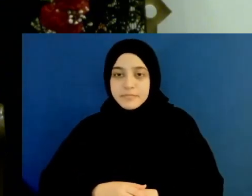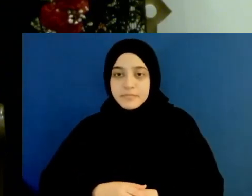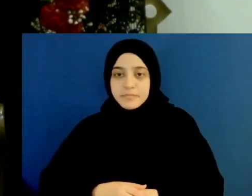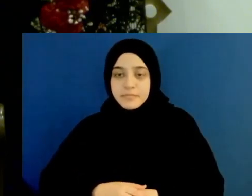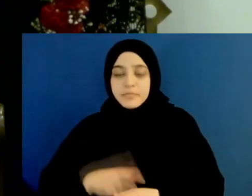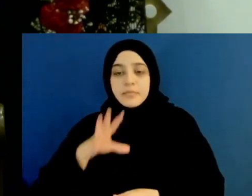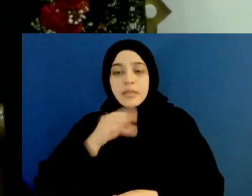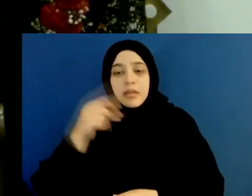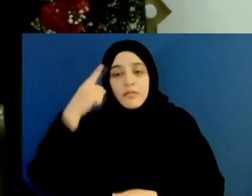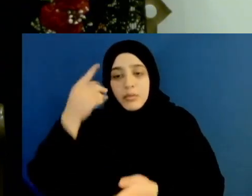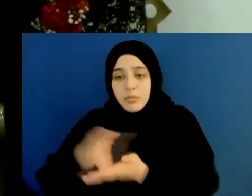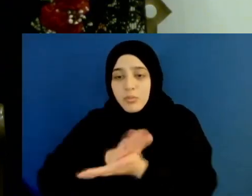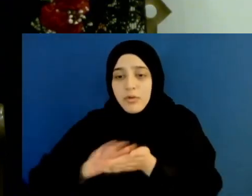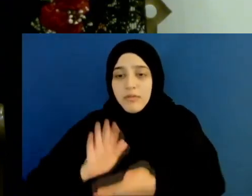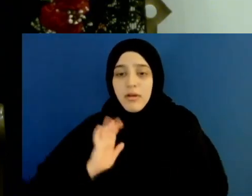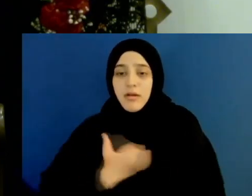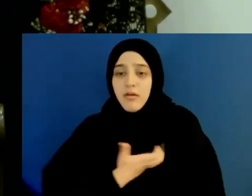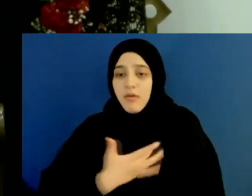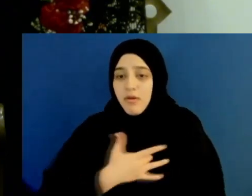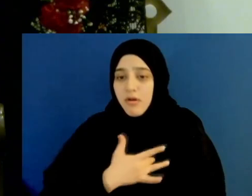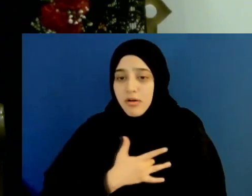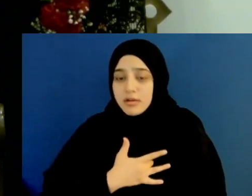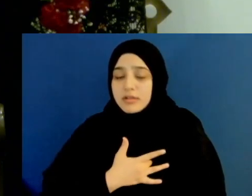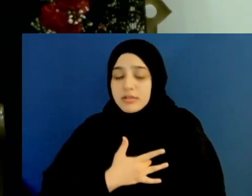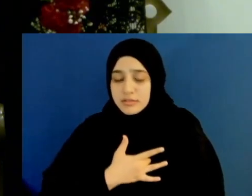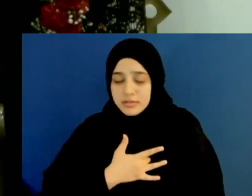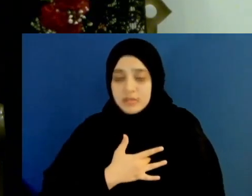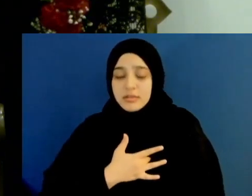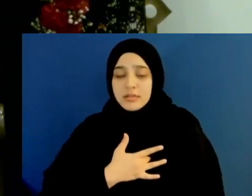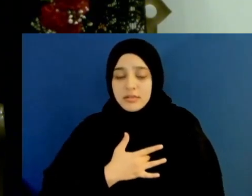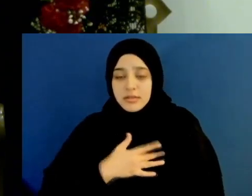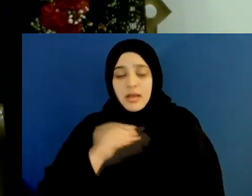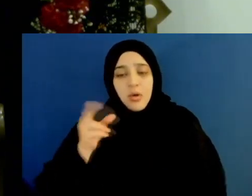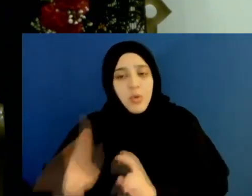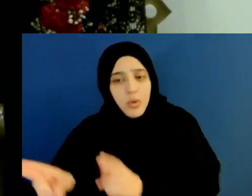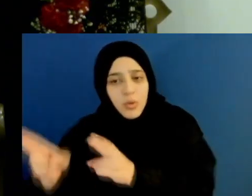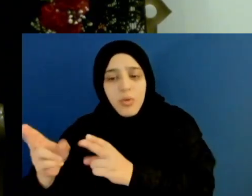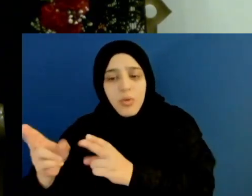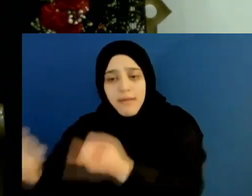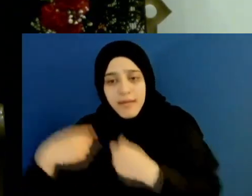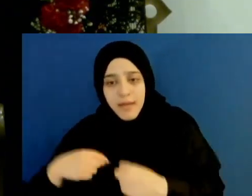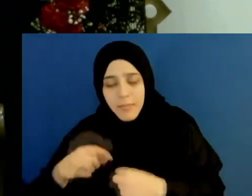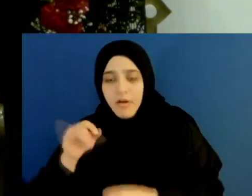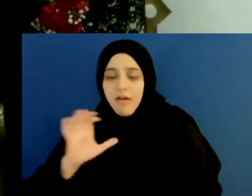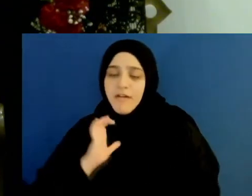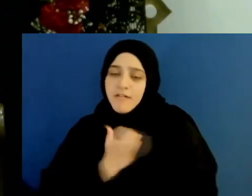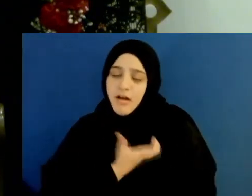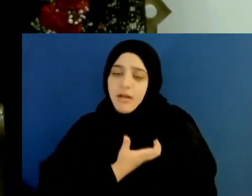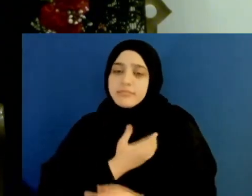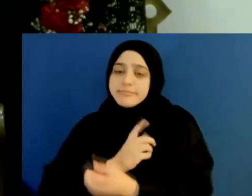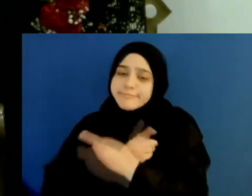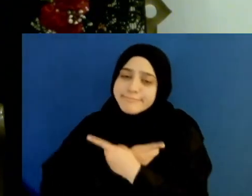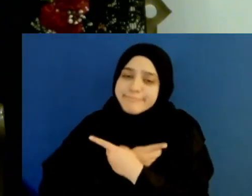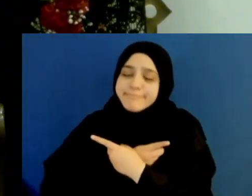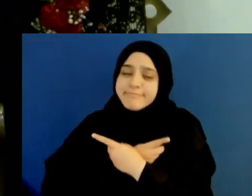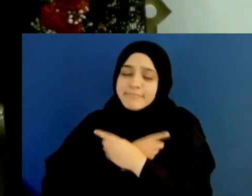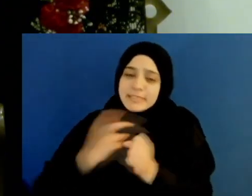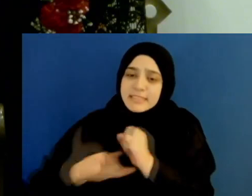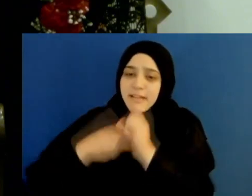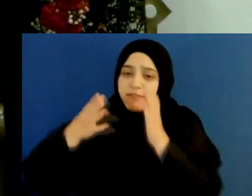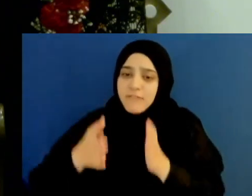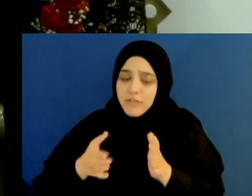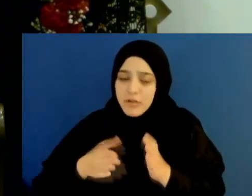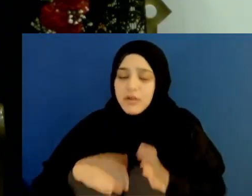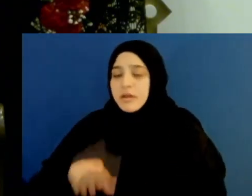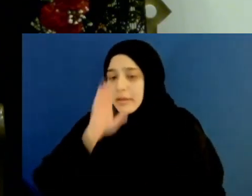purification of our hearts and the hastening of the reappearance of our beloved awaited savior Abu Salih al-Mahdi,